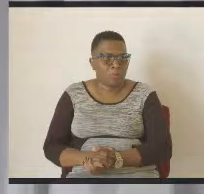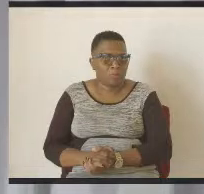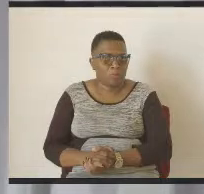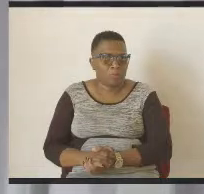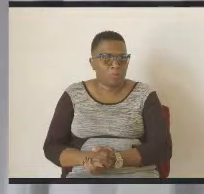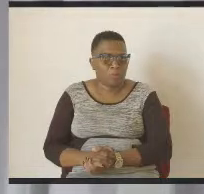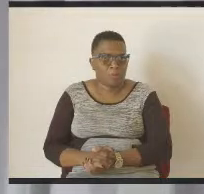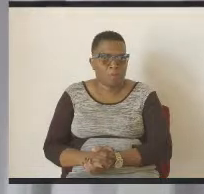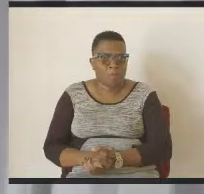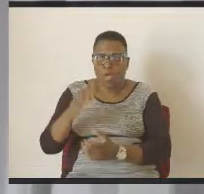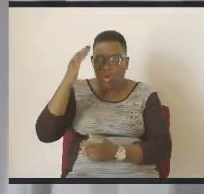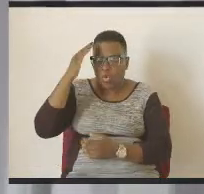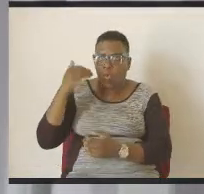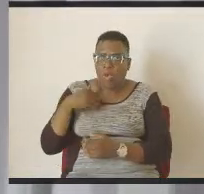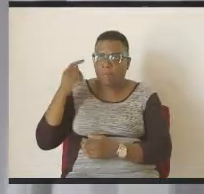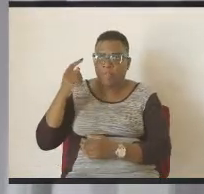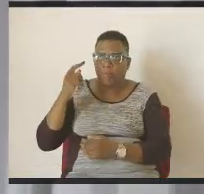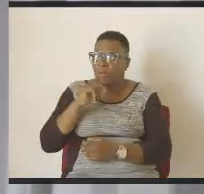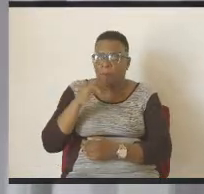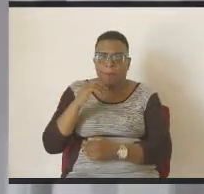share. Don't be shy.